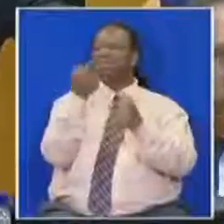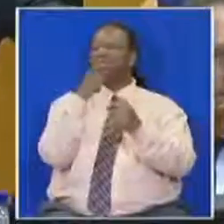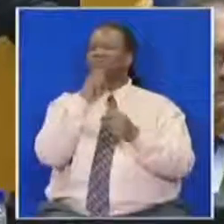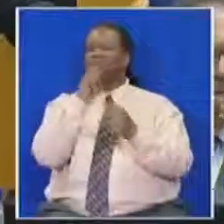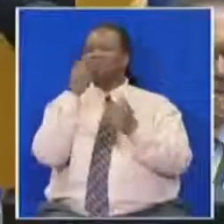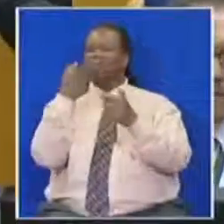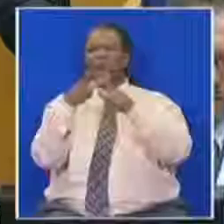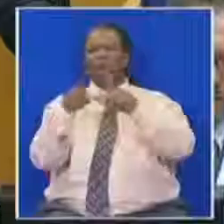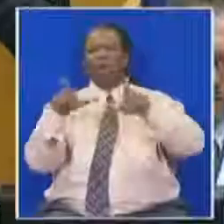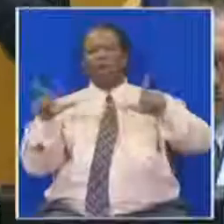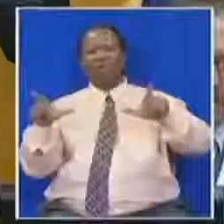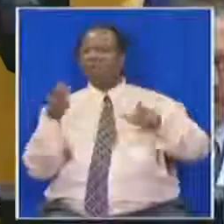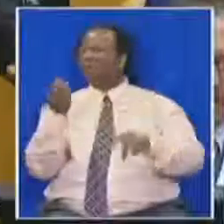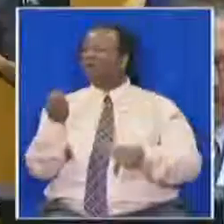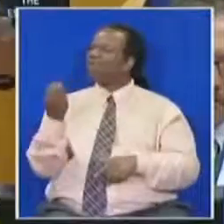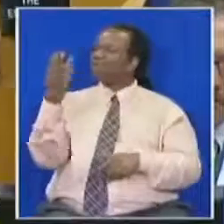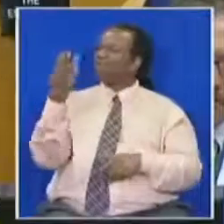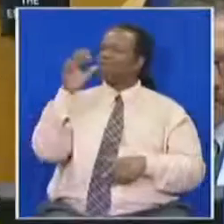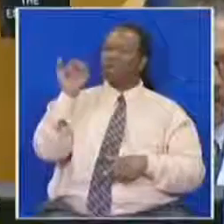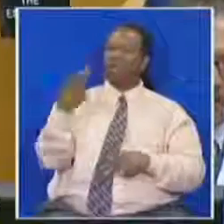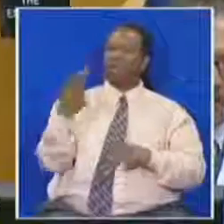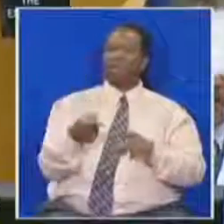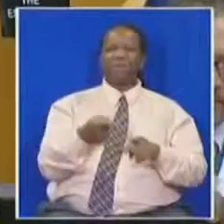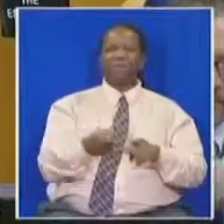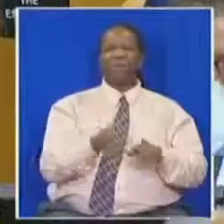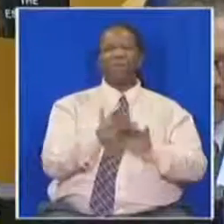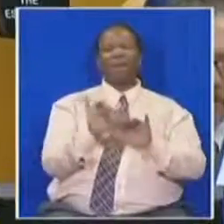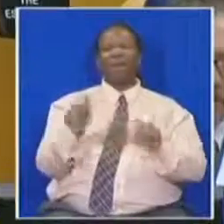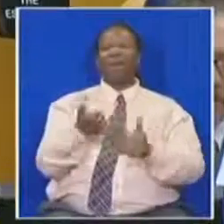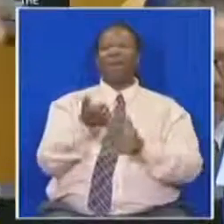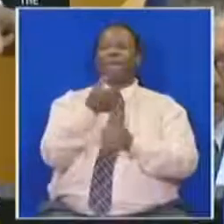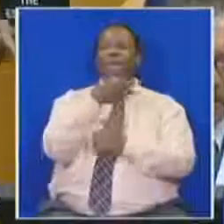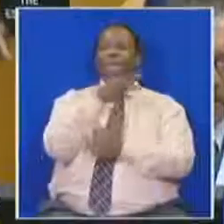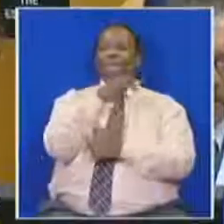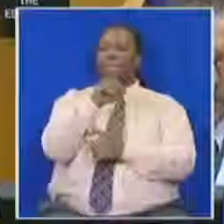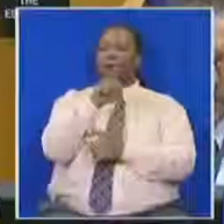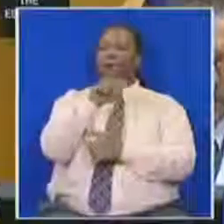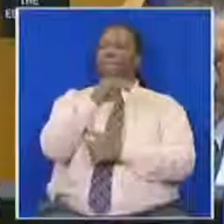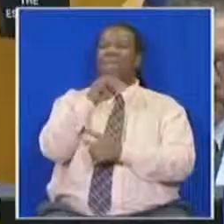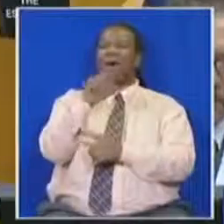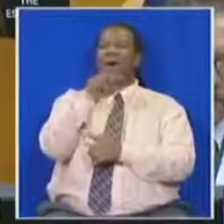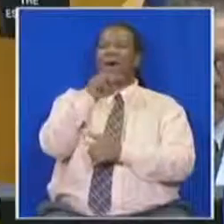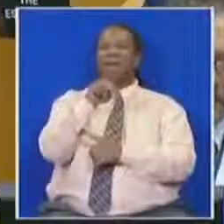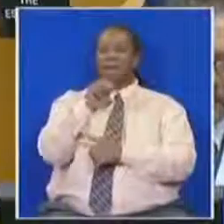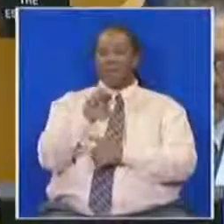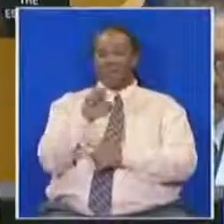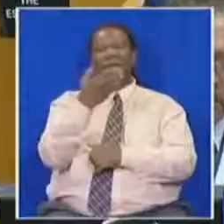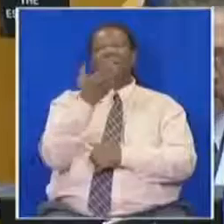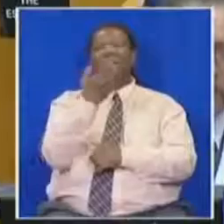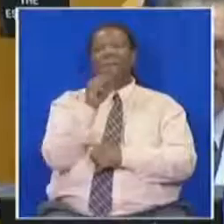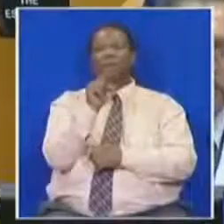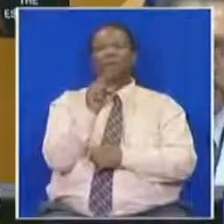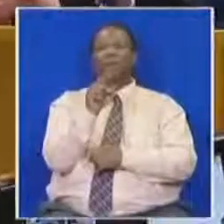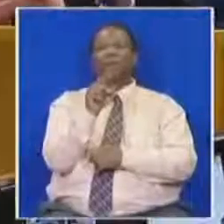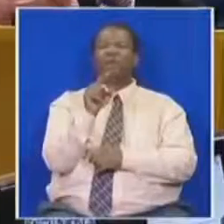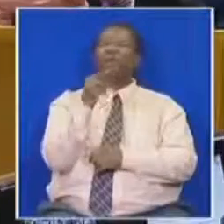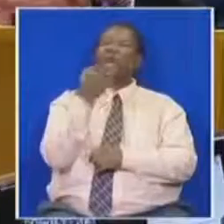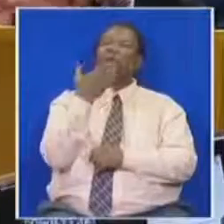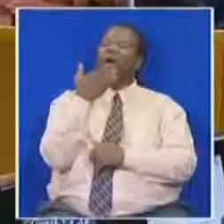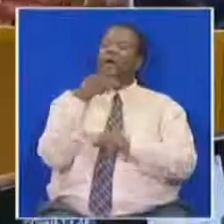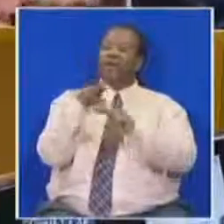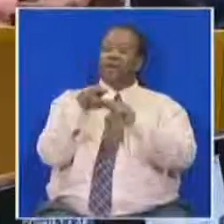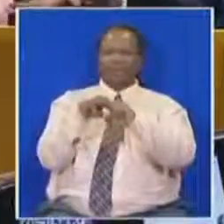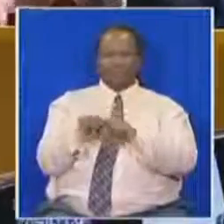Honourable members. Join your coalition. Honourable Maimane. Join your coalition. Please take your